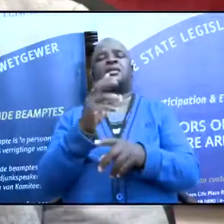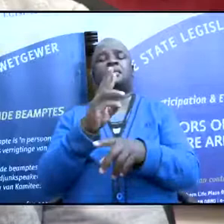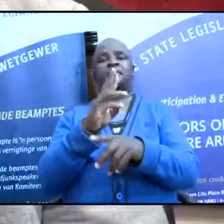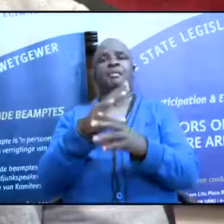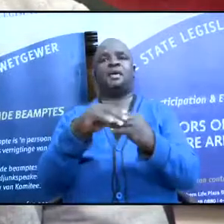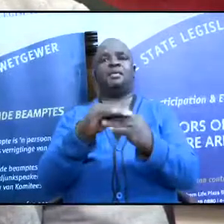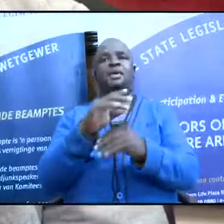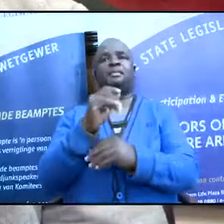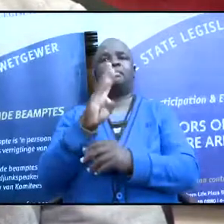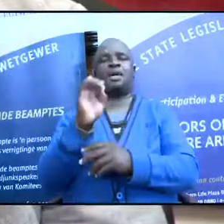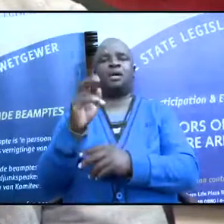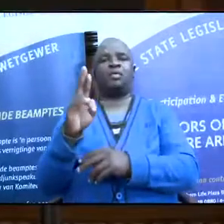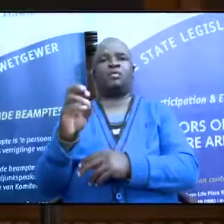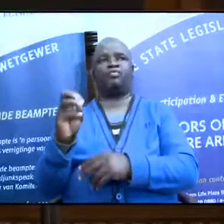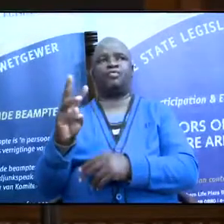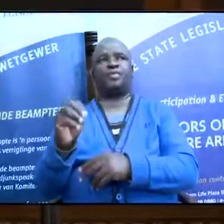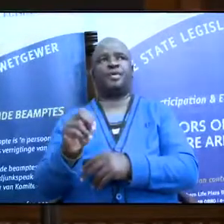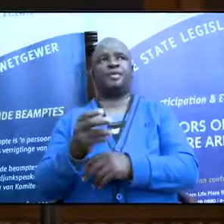brown